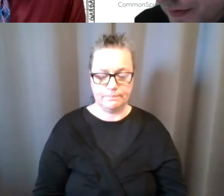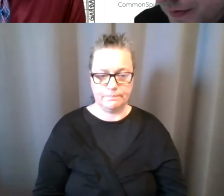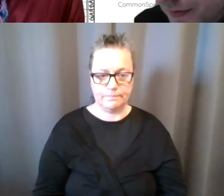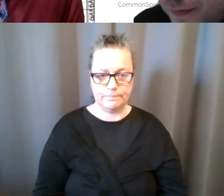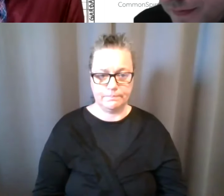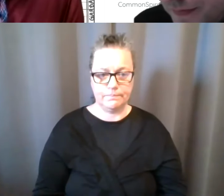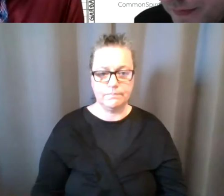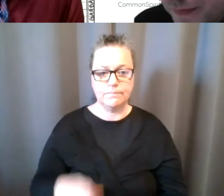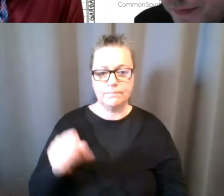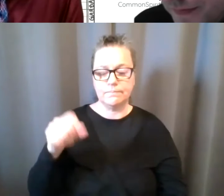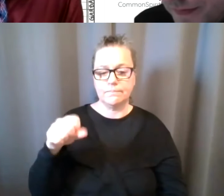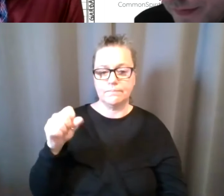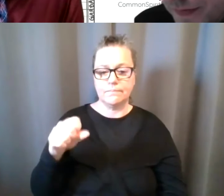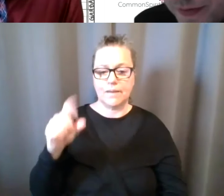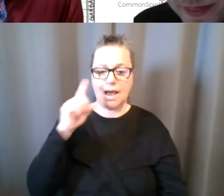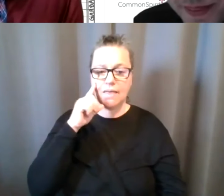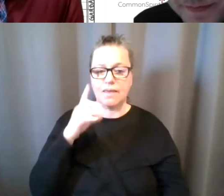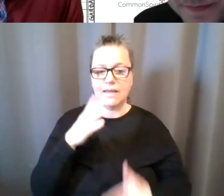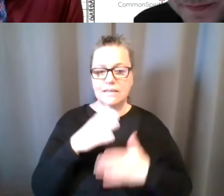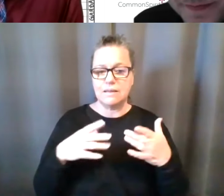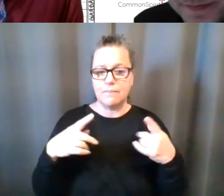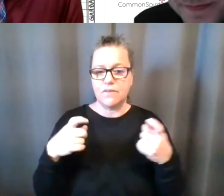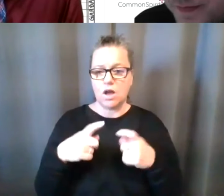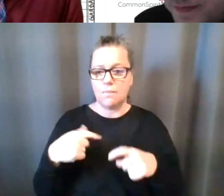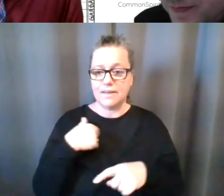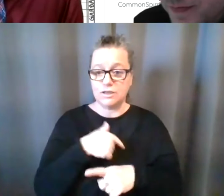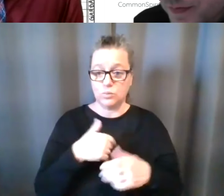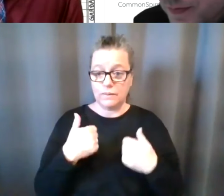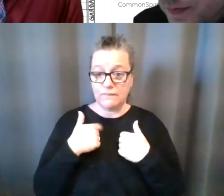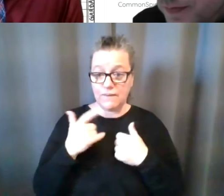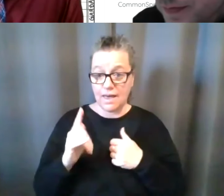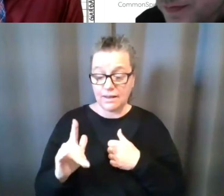Yeah, I think some of the complications that we've had in the past is,